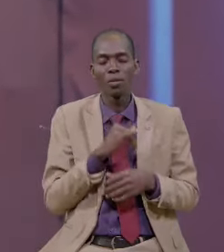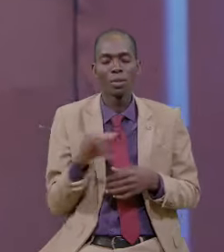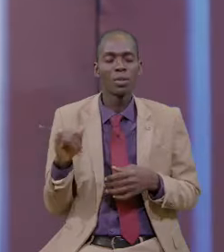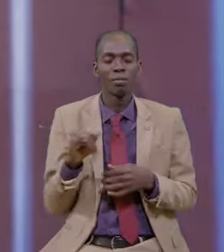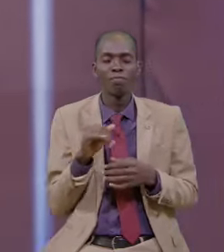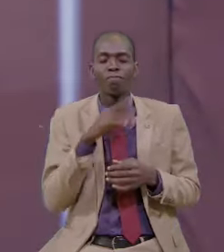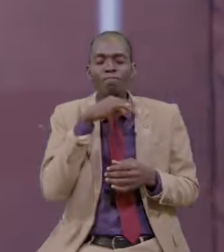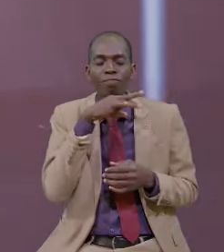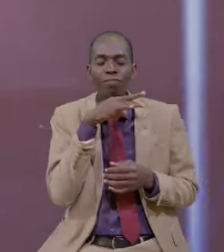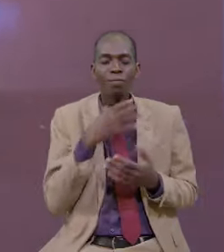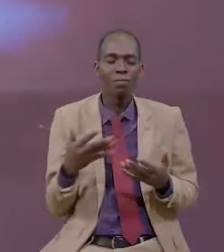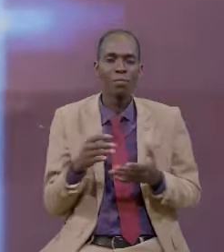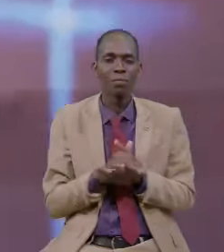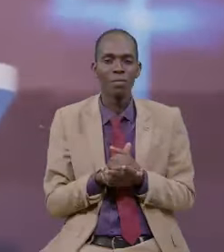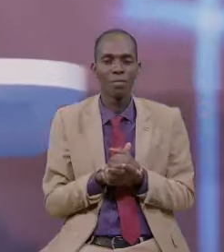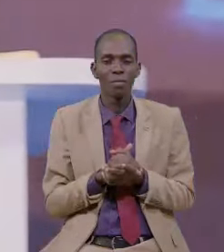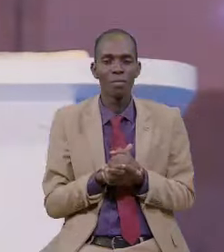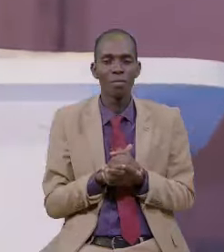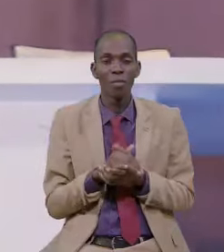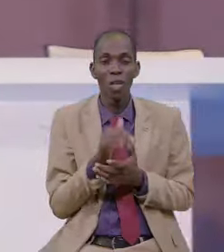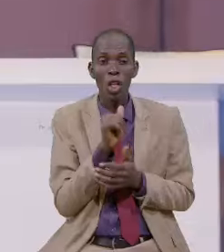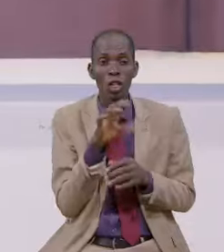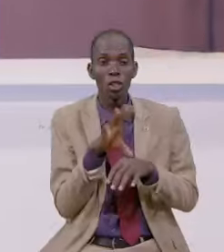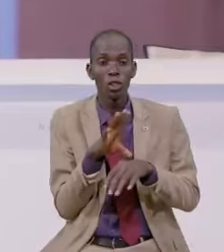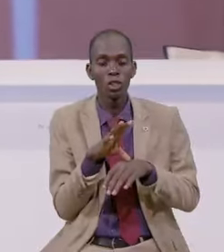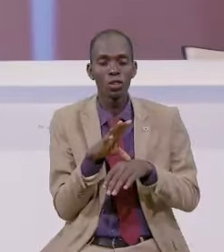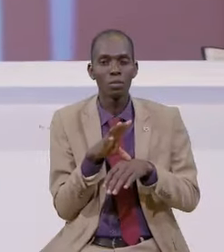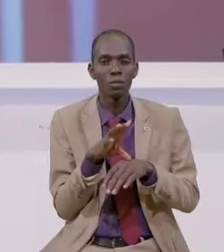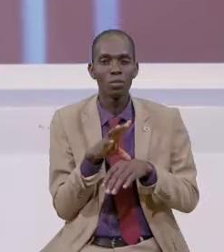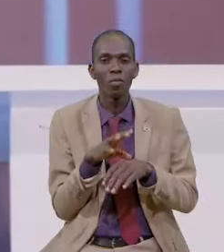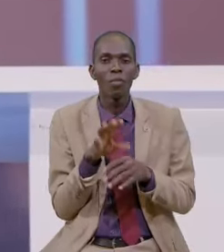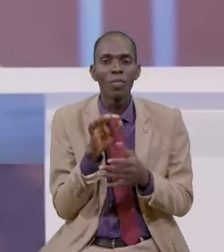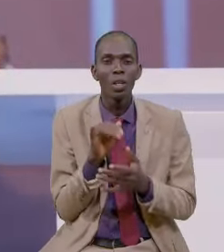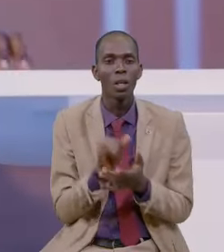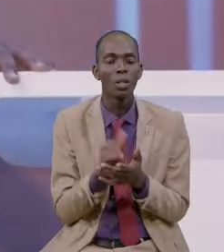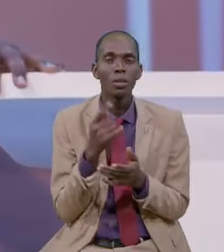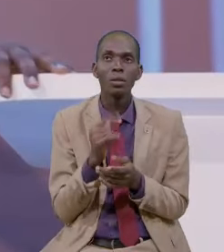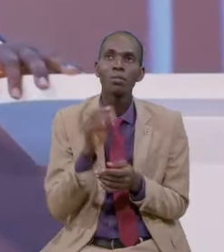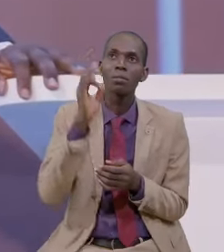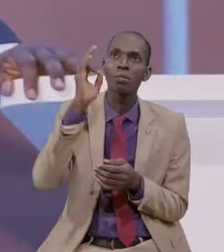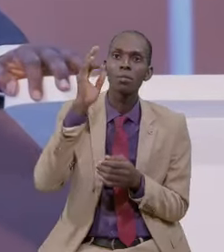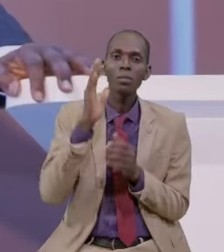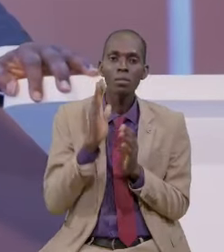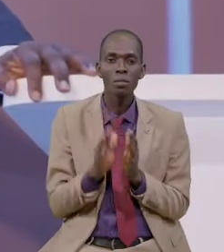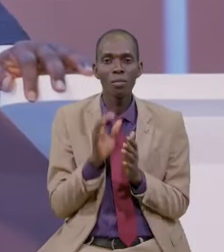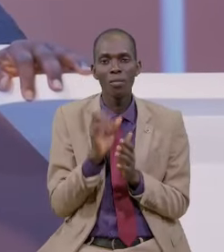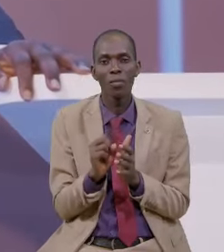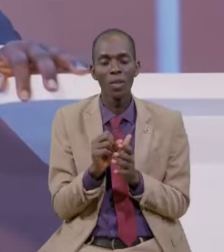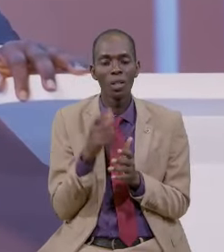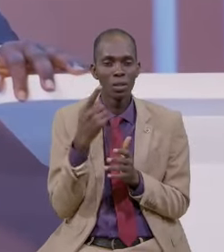spot. A church that the ministers, the